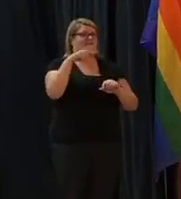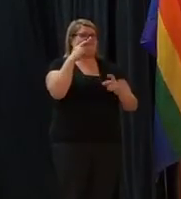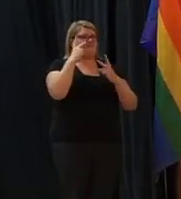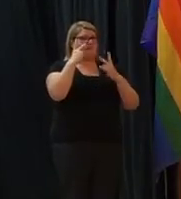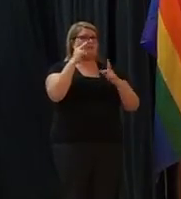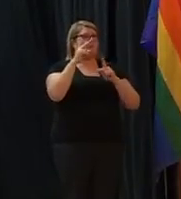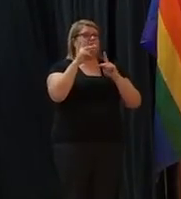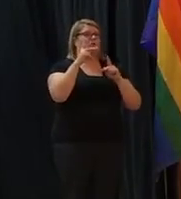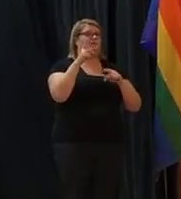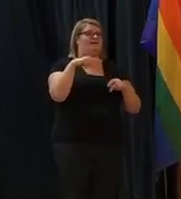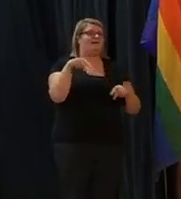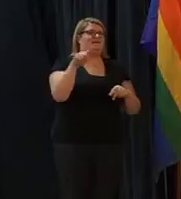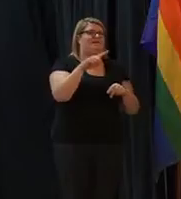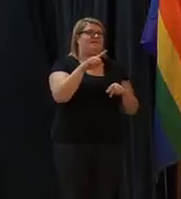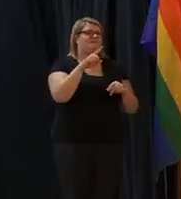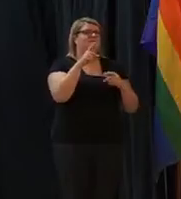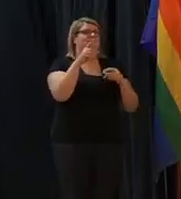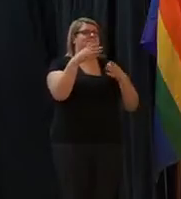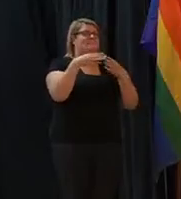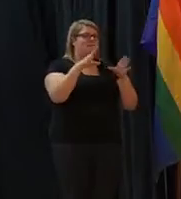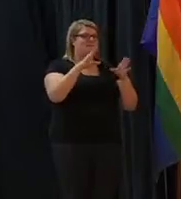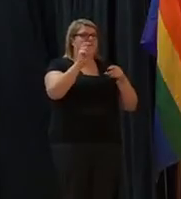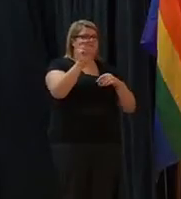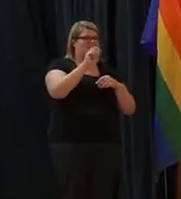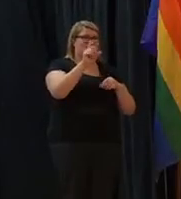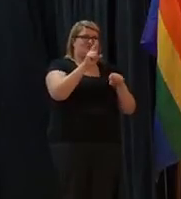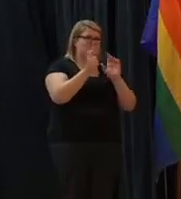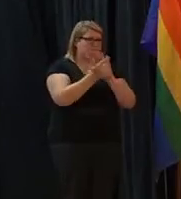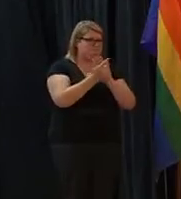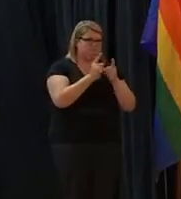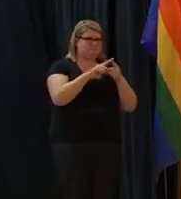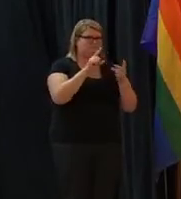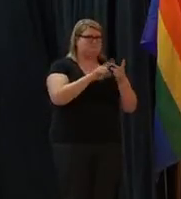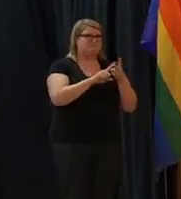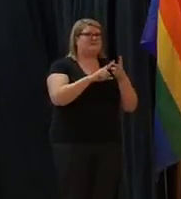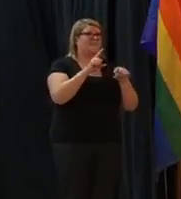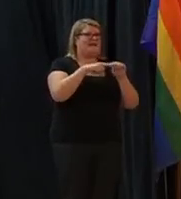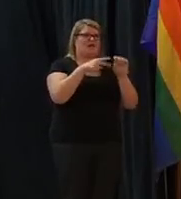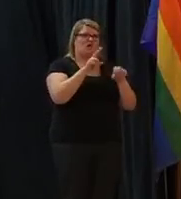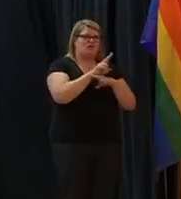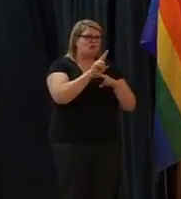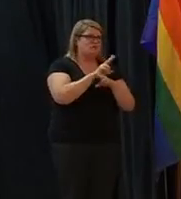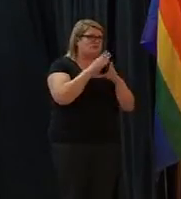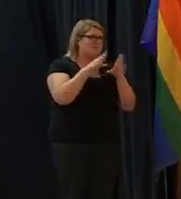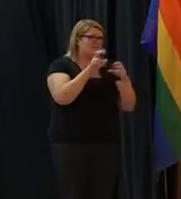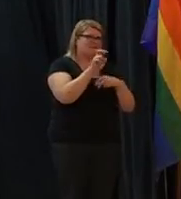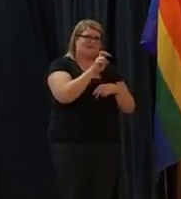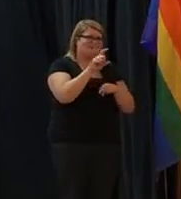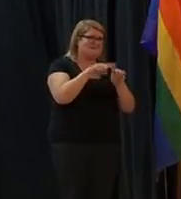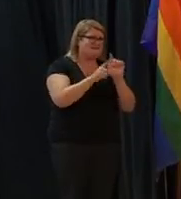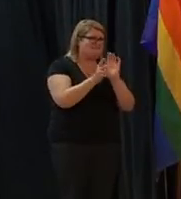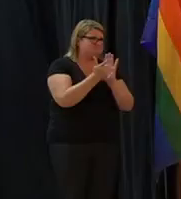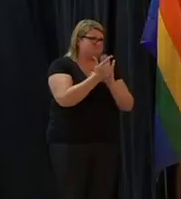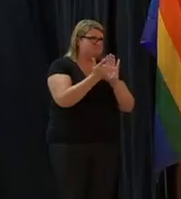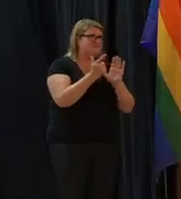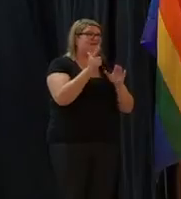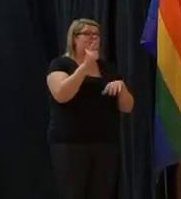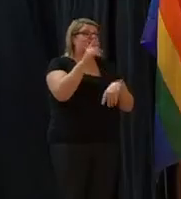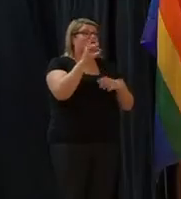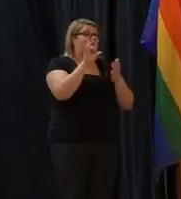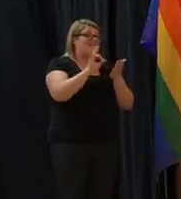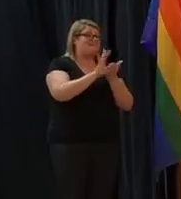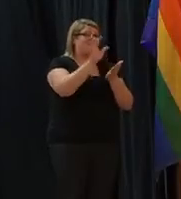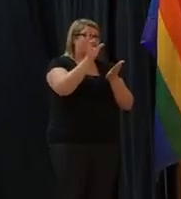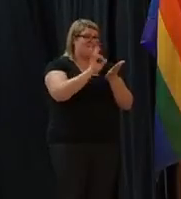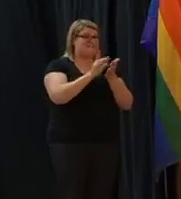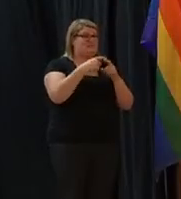They suffer in public transportation system. They cannot board in public transport system in any way. They are being evicted every now and